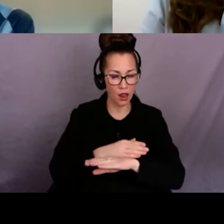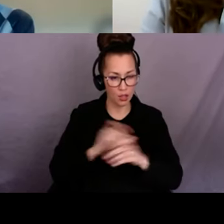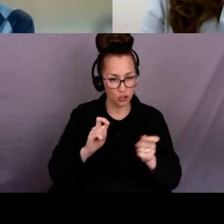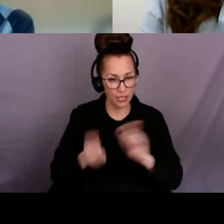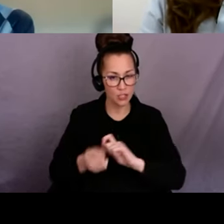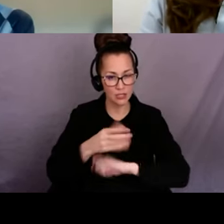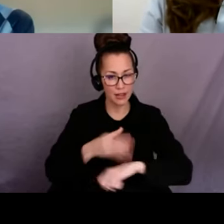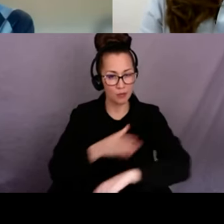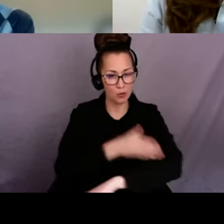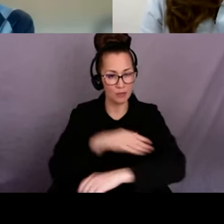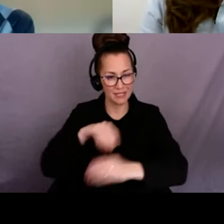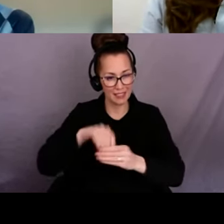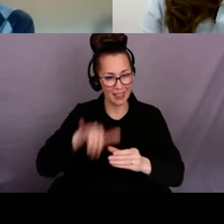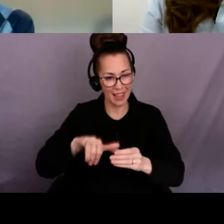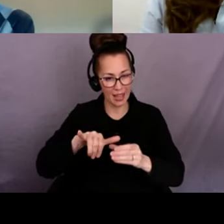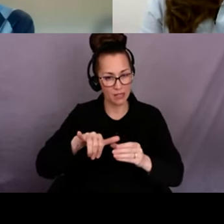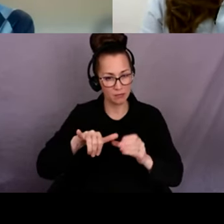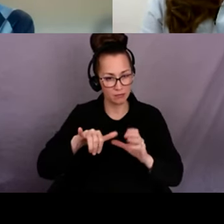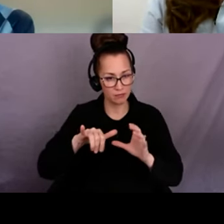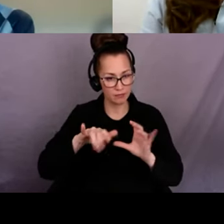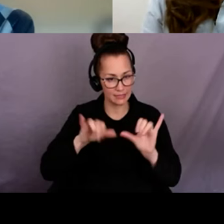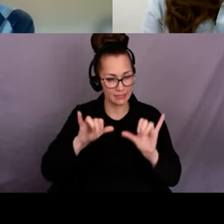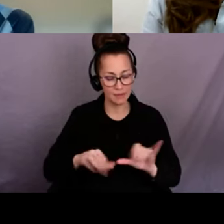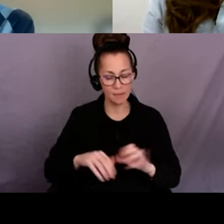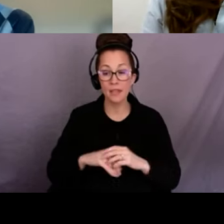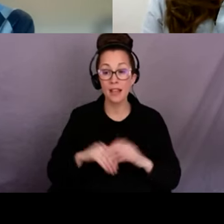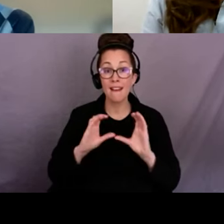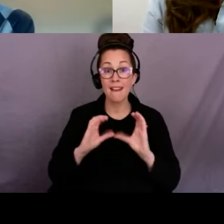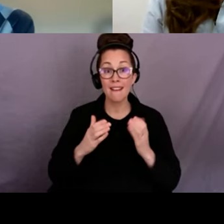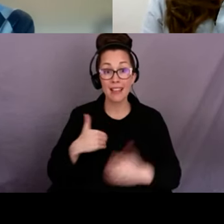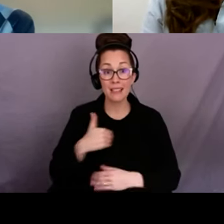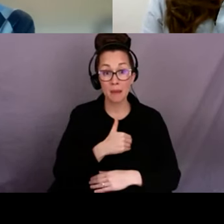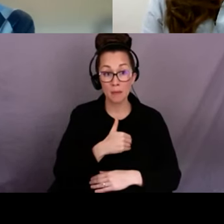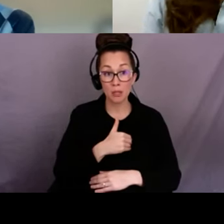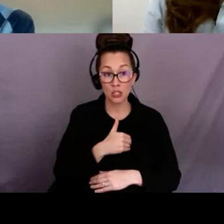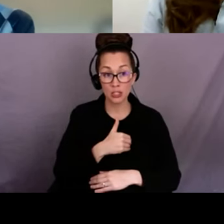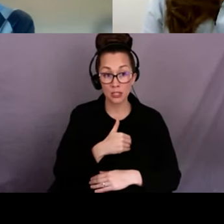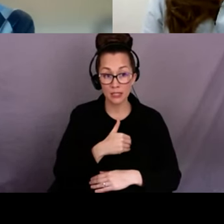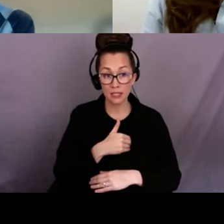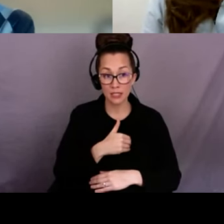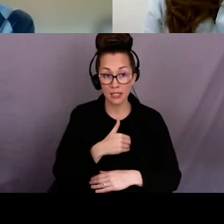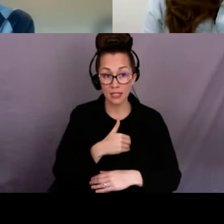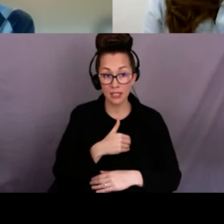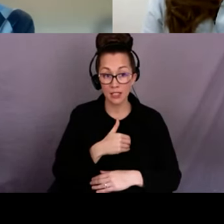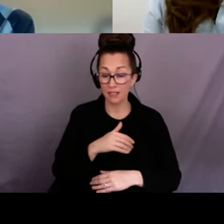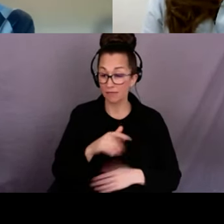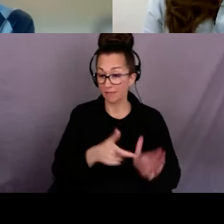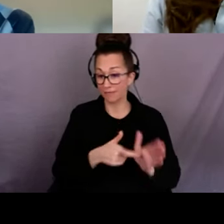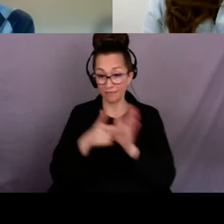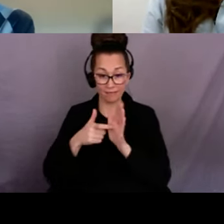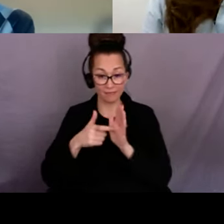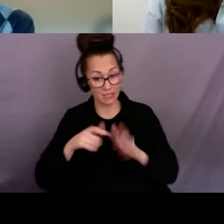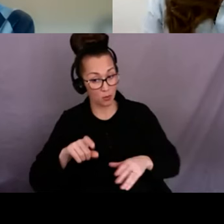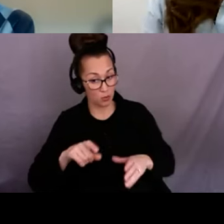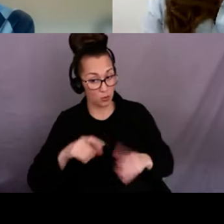system. The class members are entitled to high quality community residential treatment services,